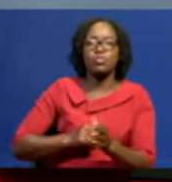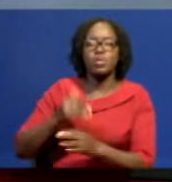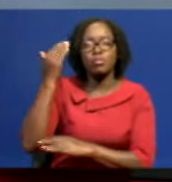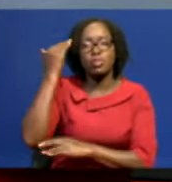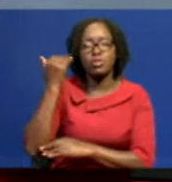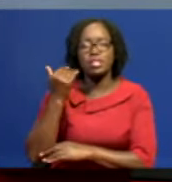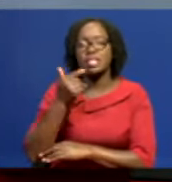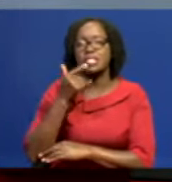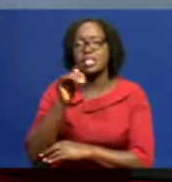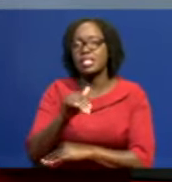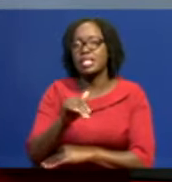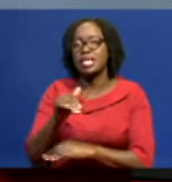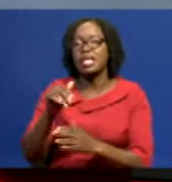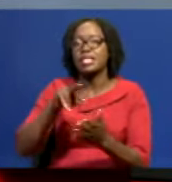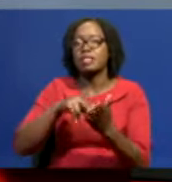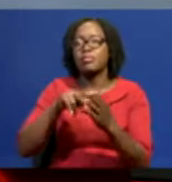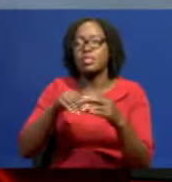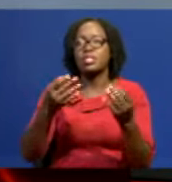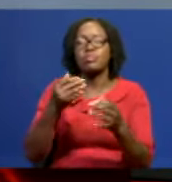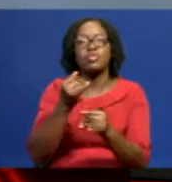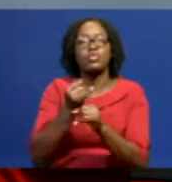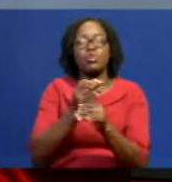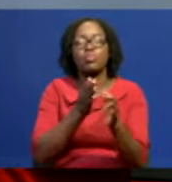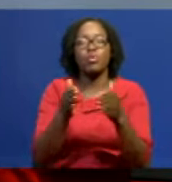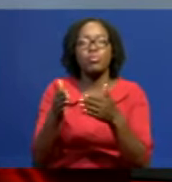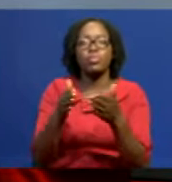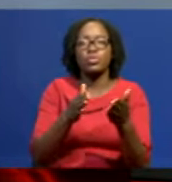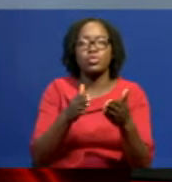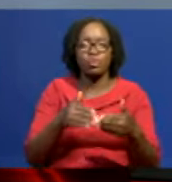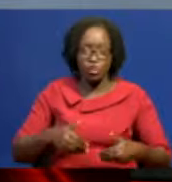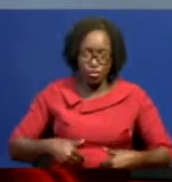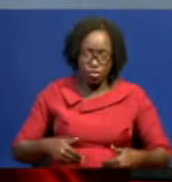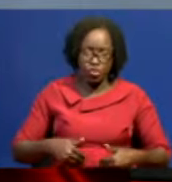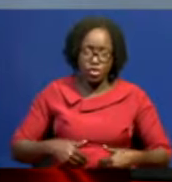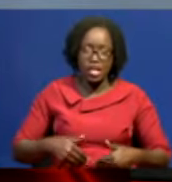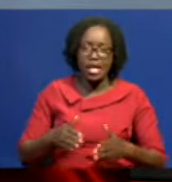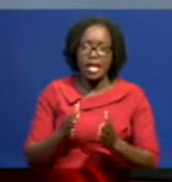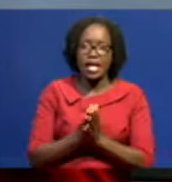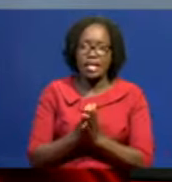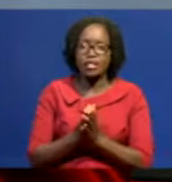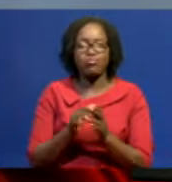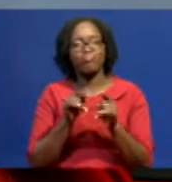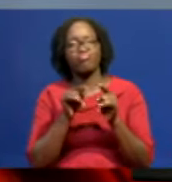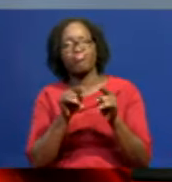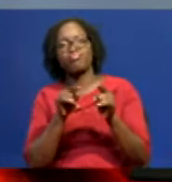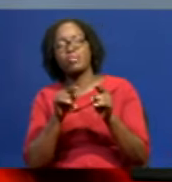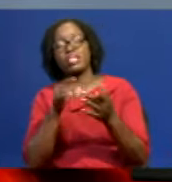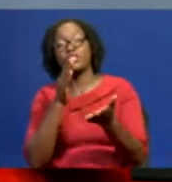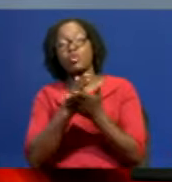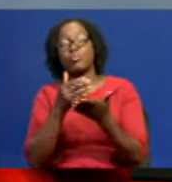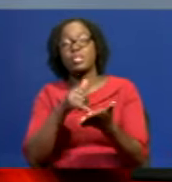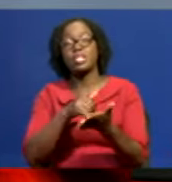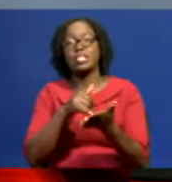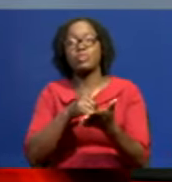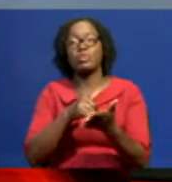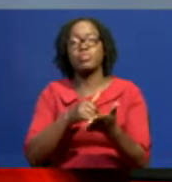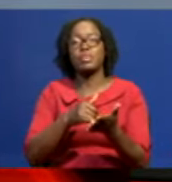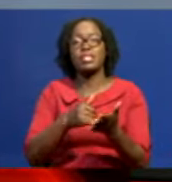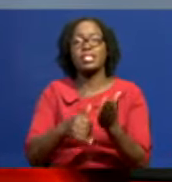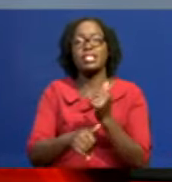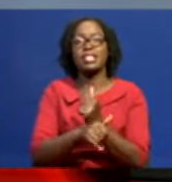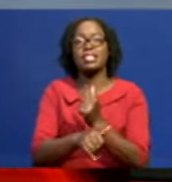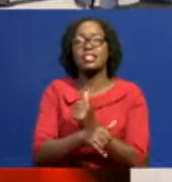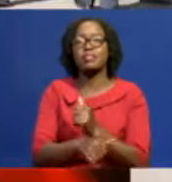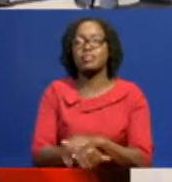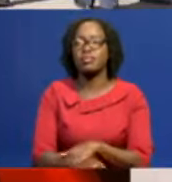the housing project has provided job opportunities to the youths and halting it will be a disaster. Take a look.